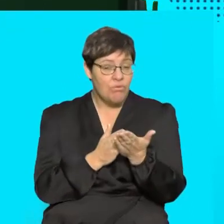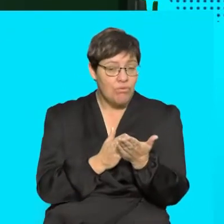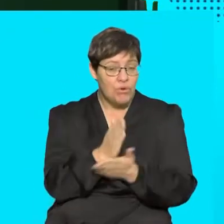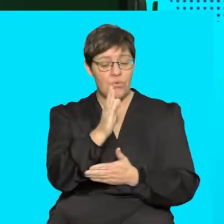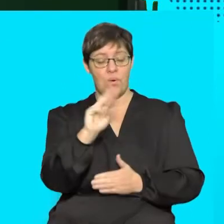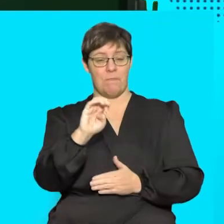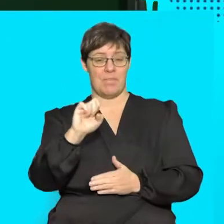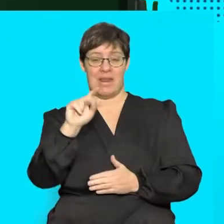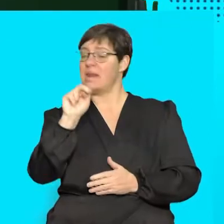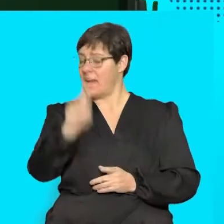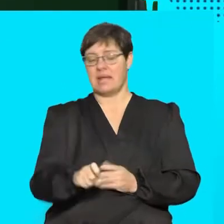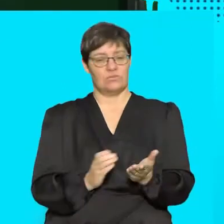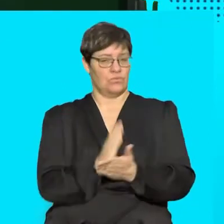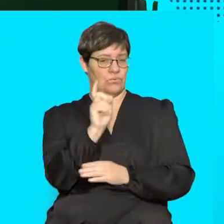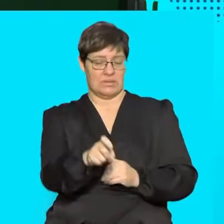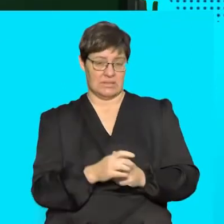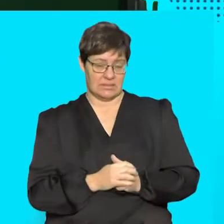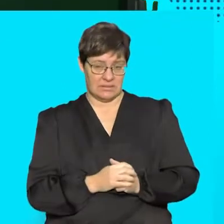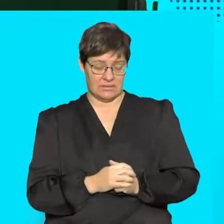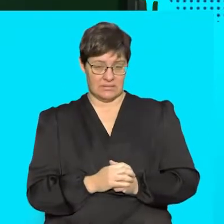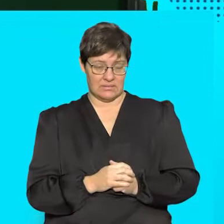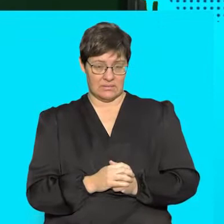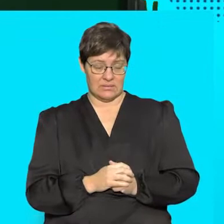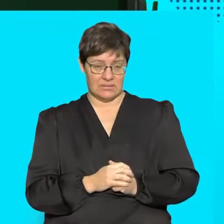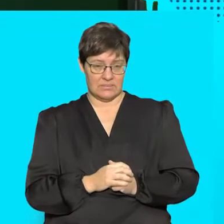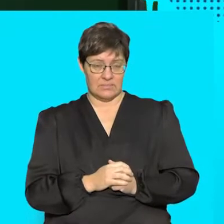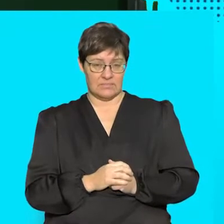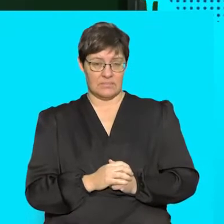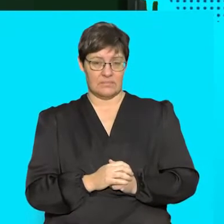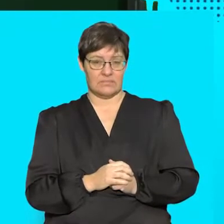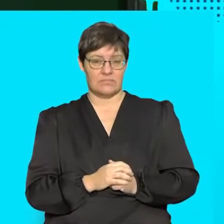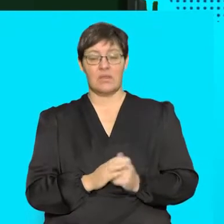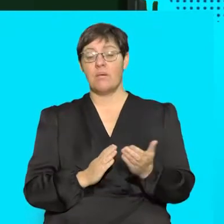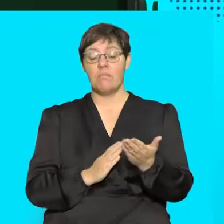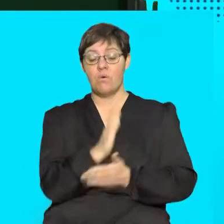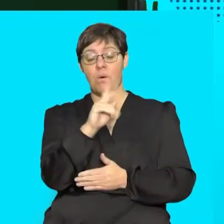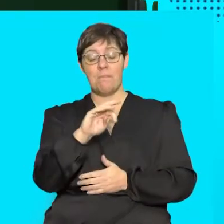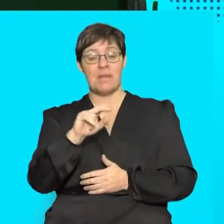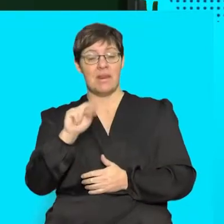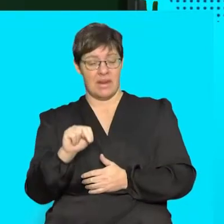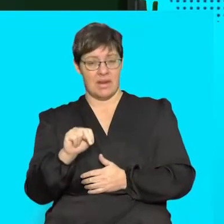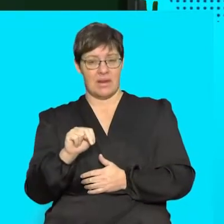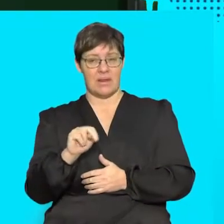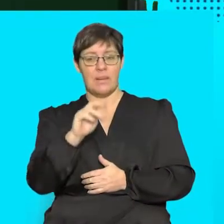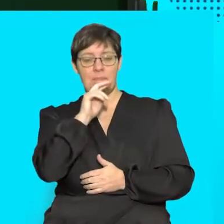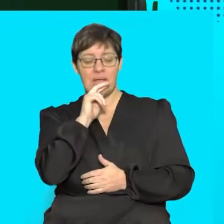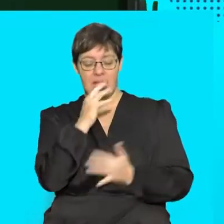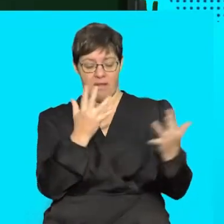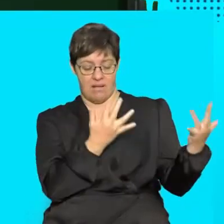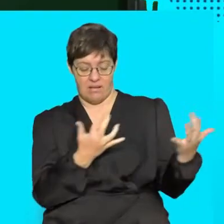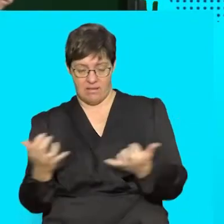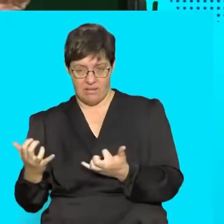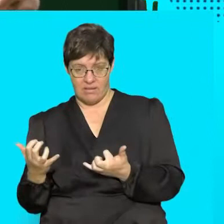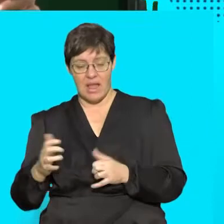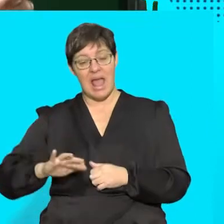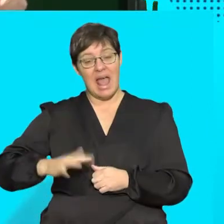pass through the mean. Are we together? Pass through as a point. Passing through the mean implies we have to